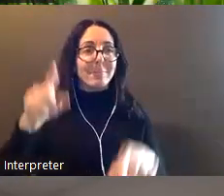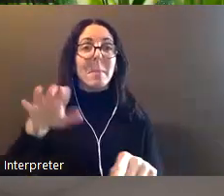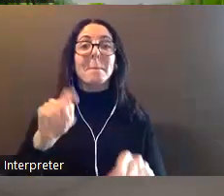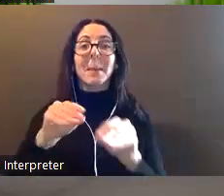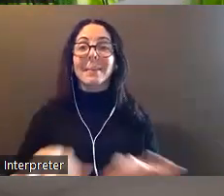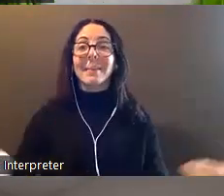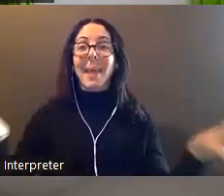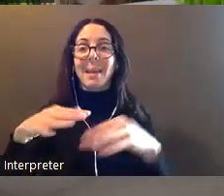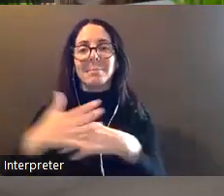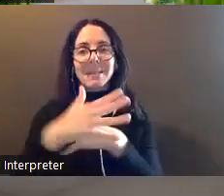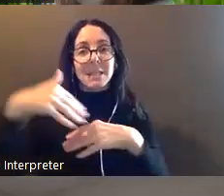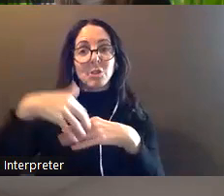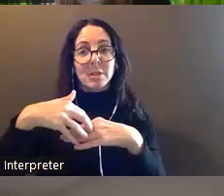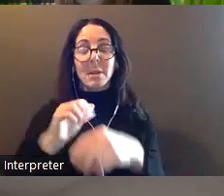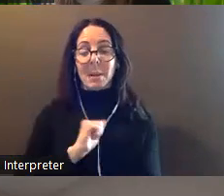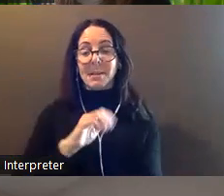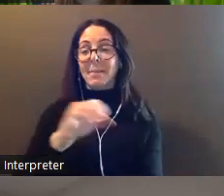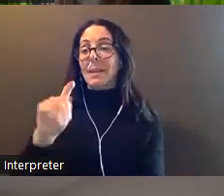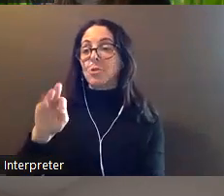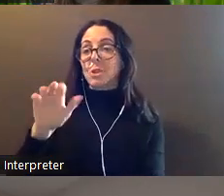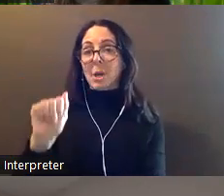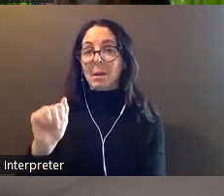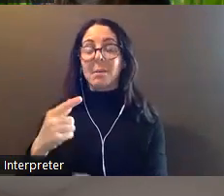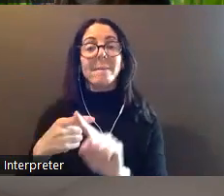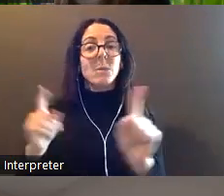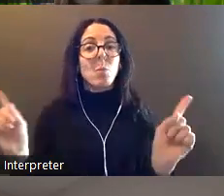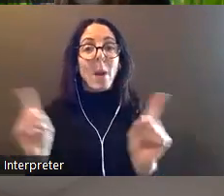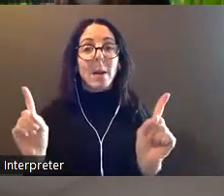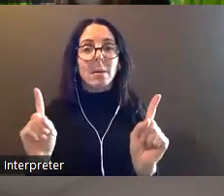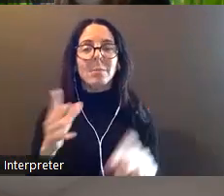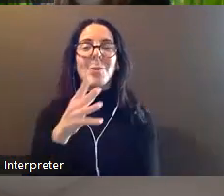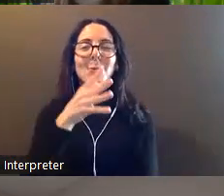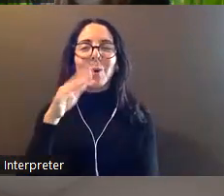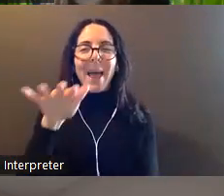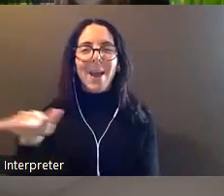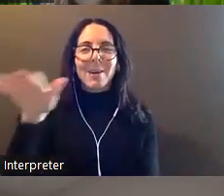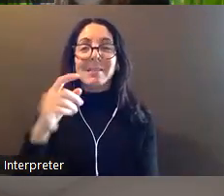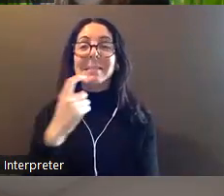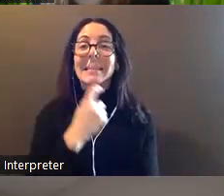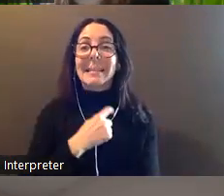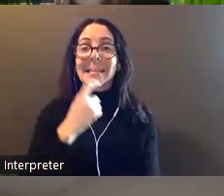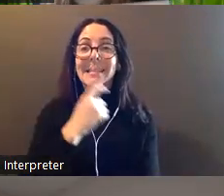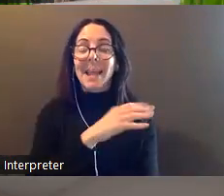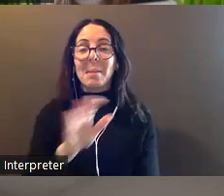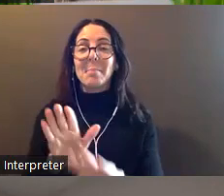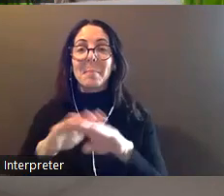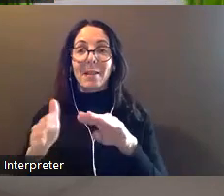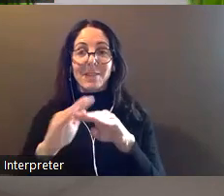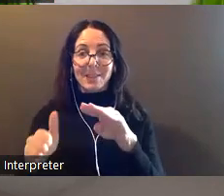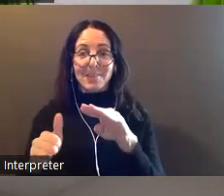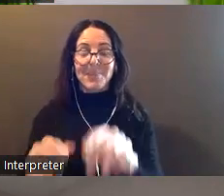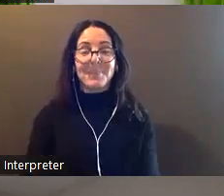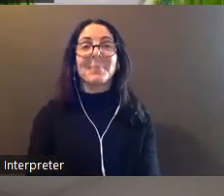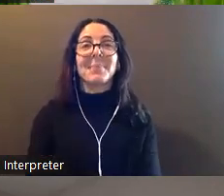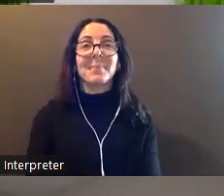land. Tricia and I are coming to you from rural areas between Kingston and Belleville. We